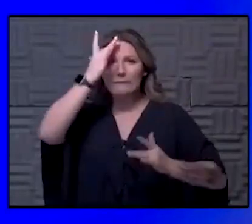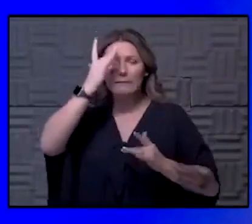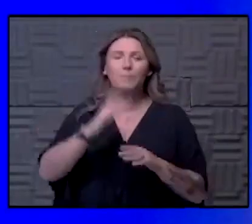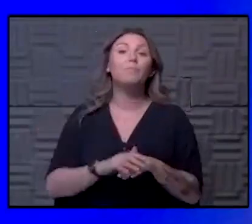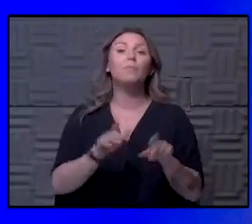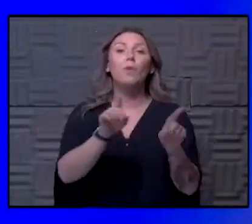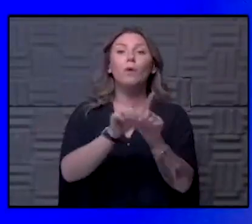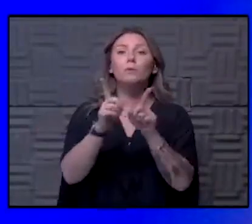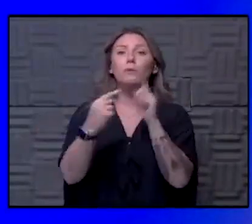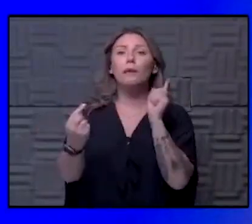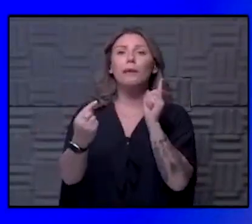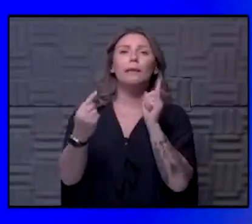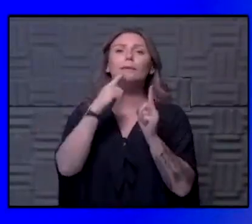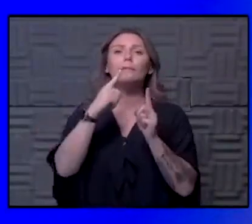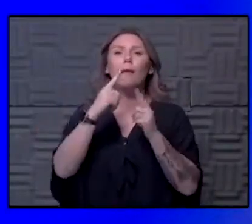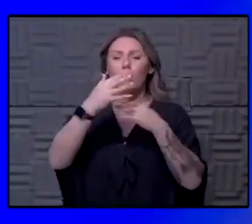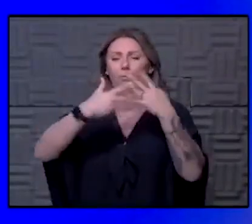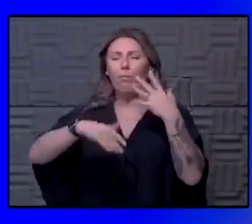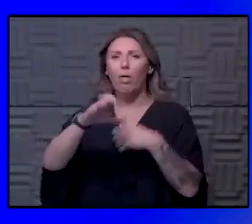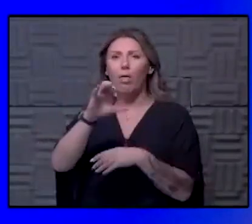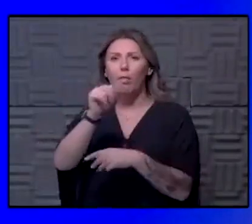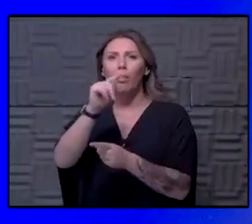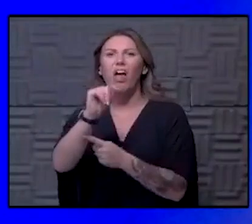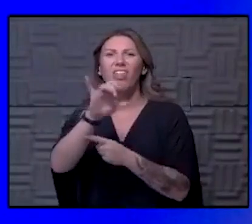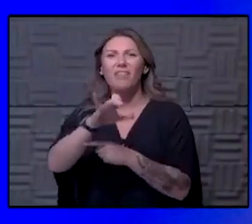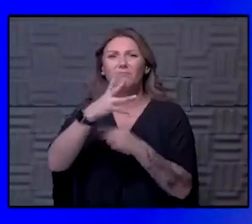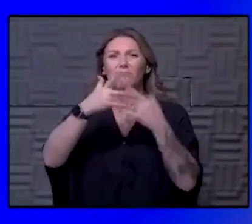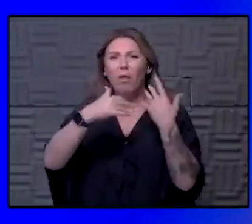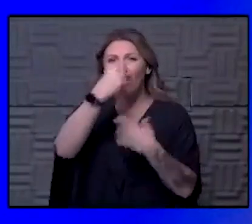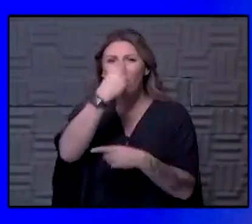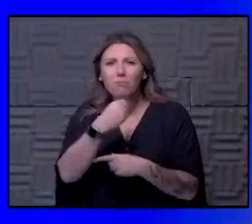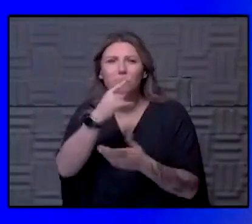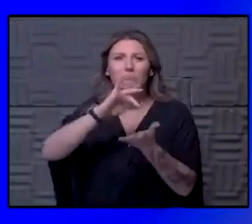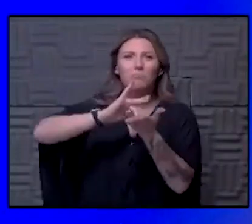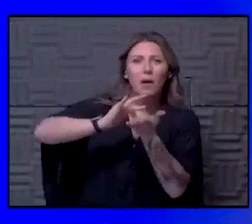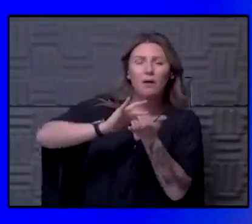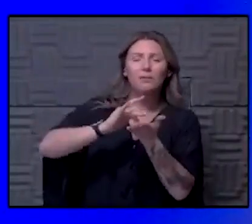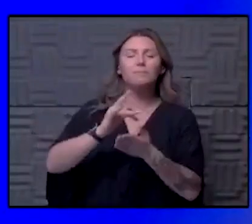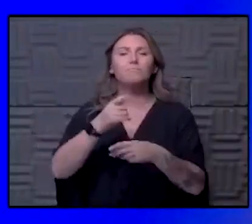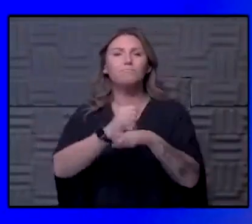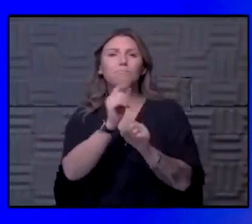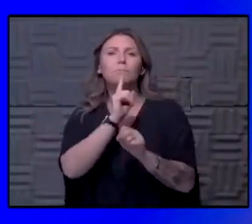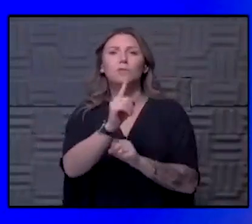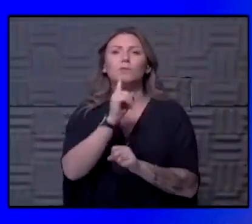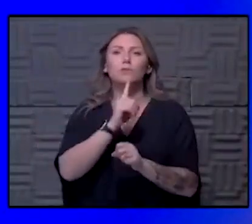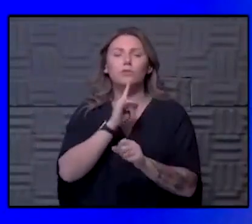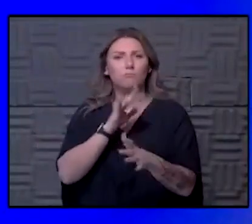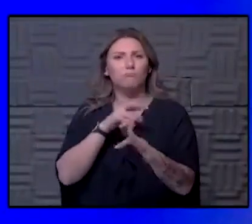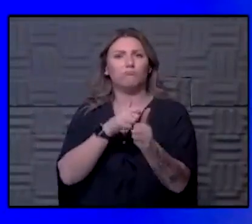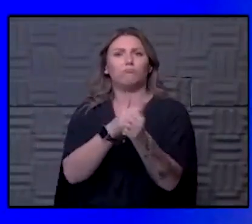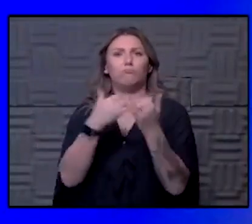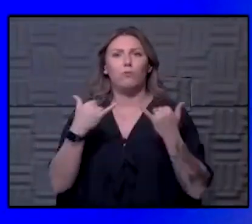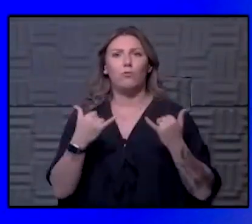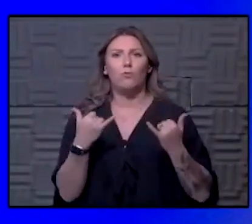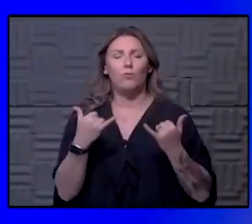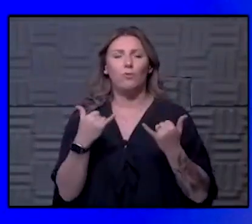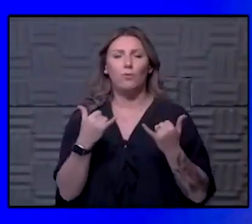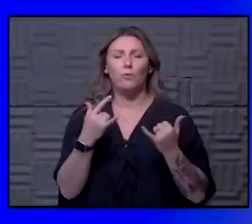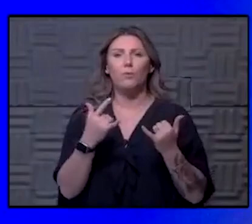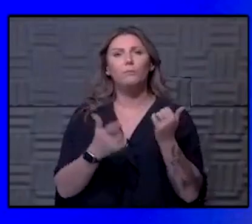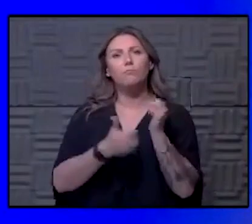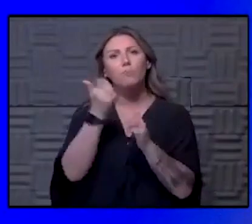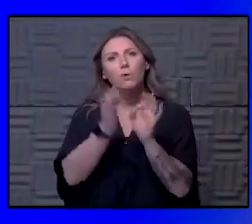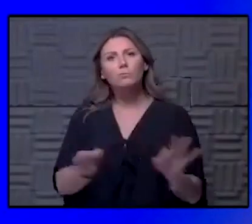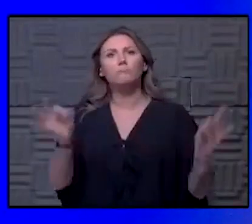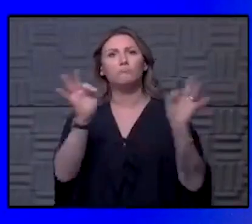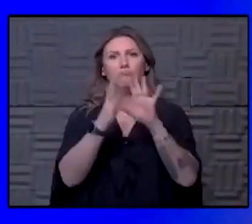the anticoagulation, which is the blood thinner drugs. Just making sure that we are up to date on the most relevant